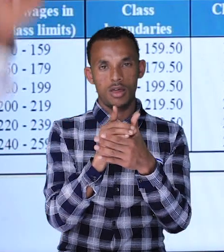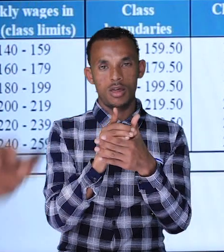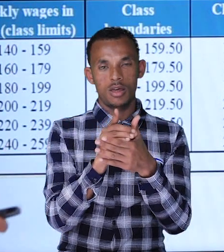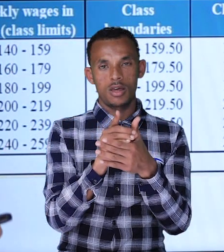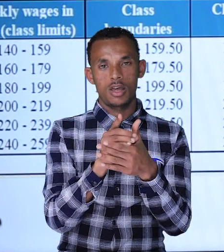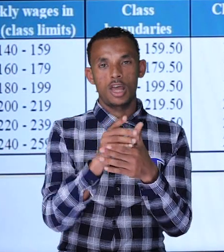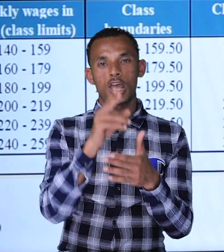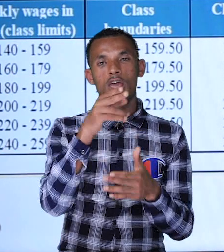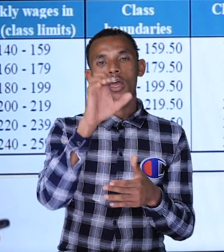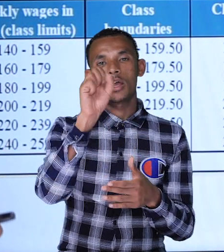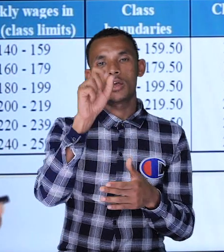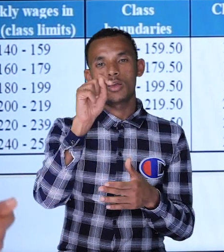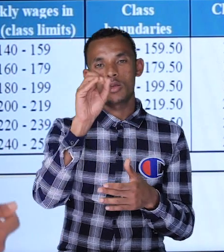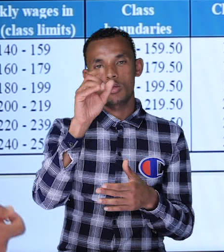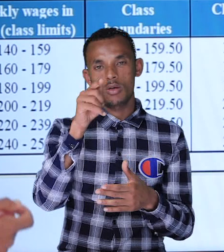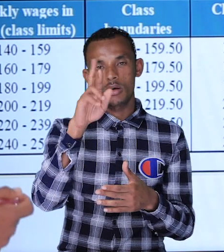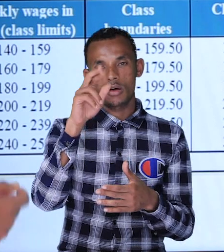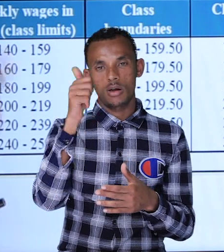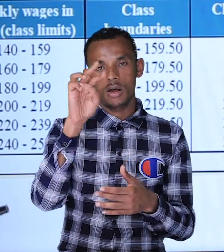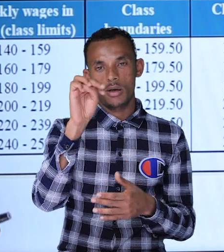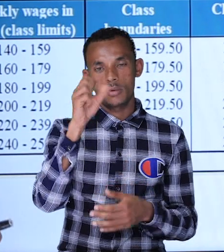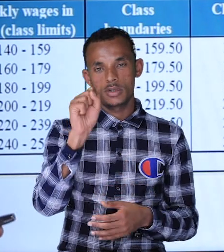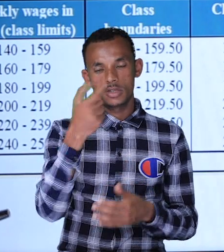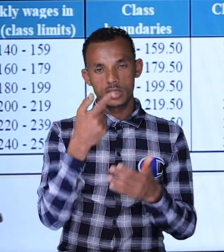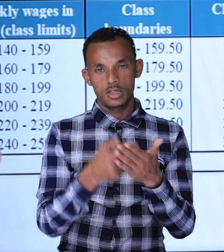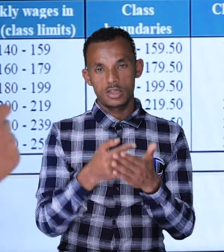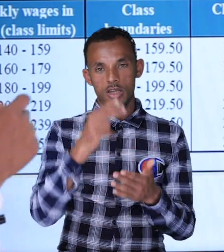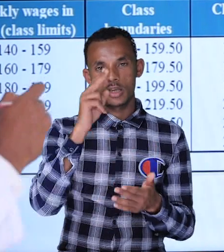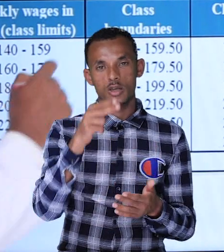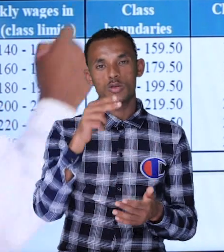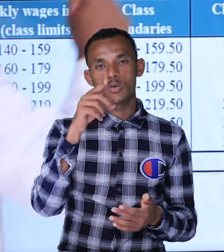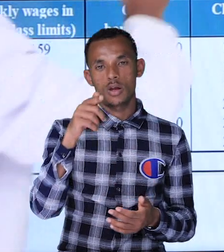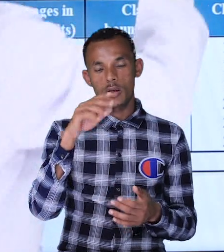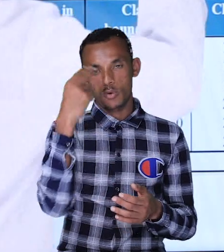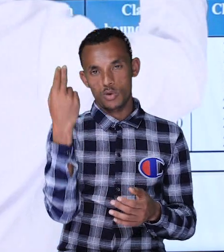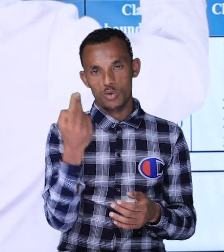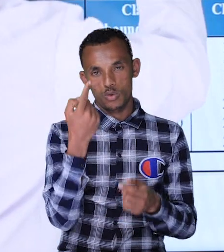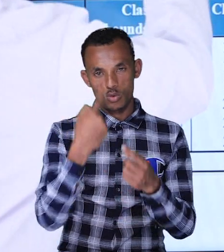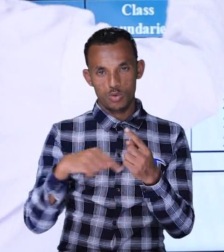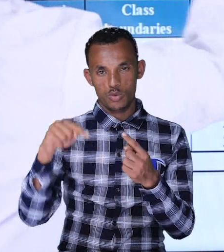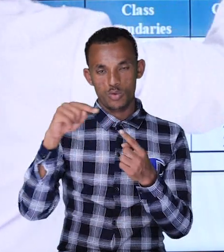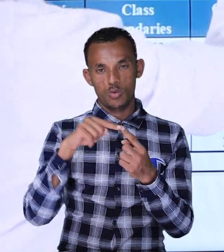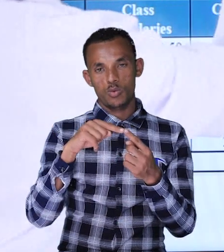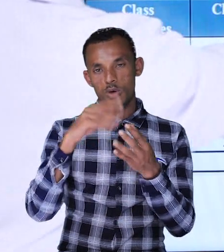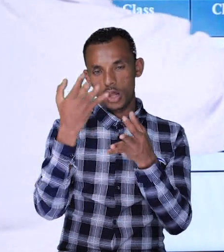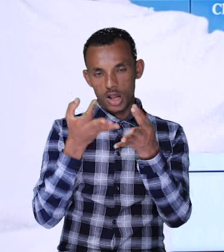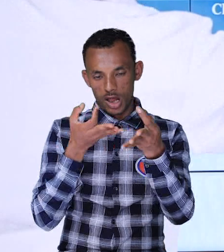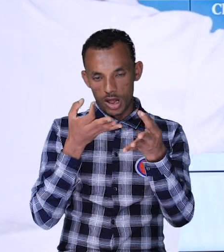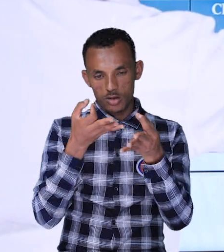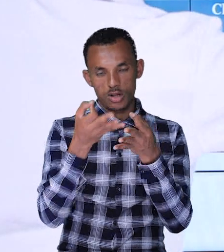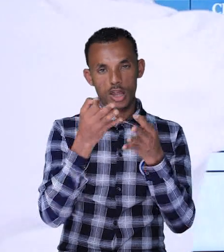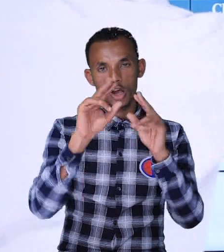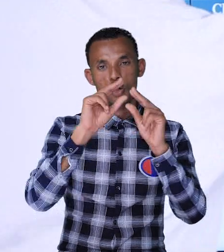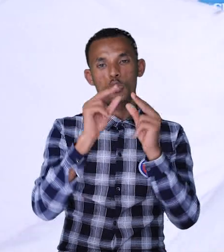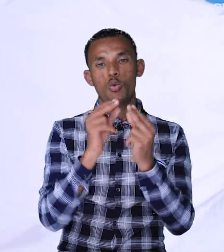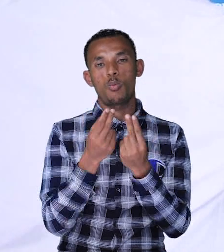is histograms. So these histograms are used to illustrate